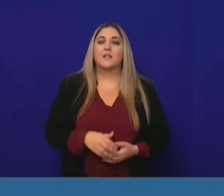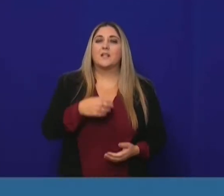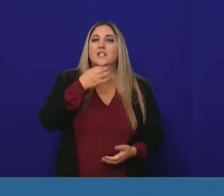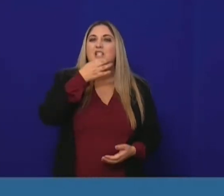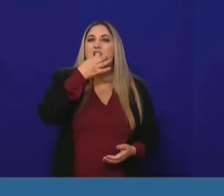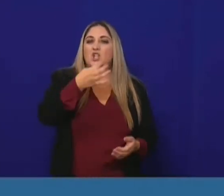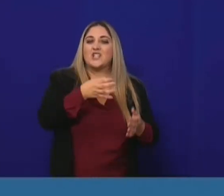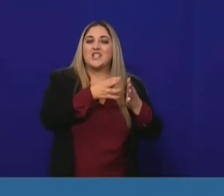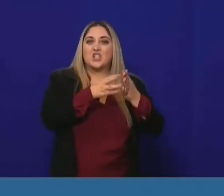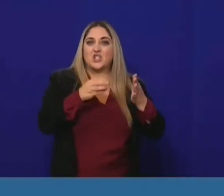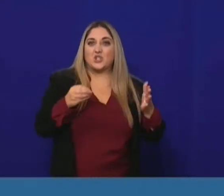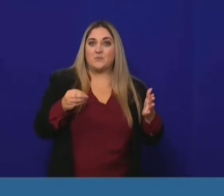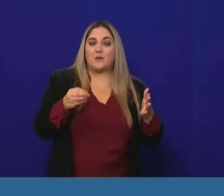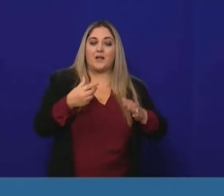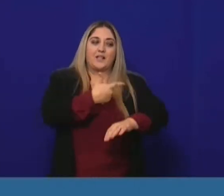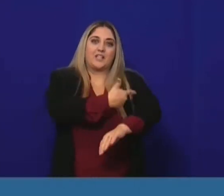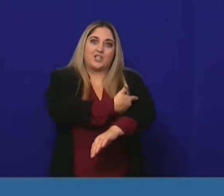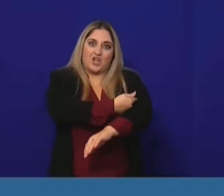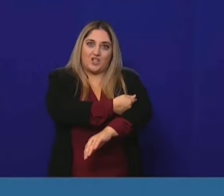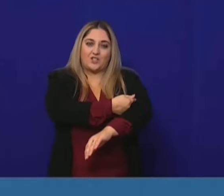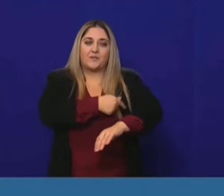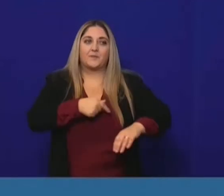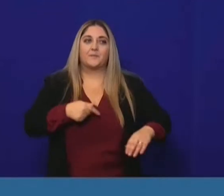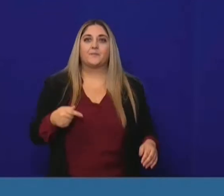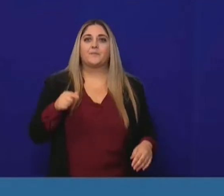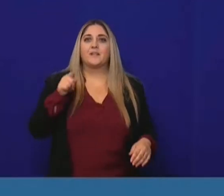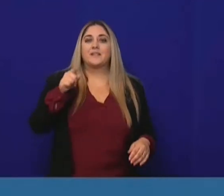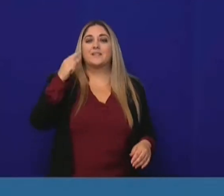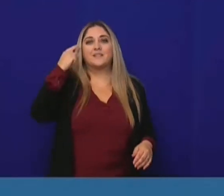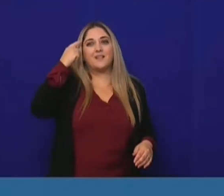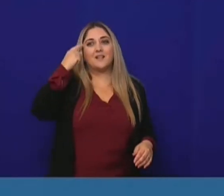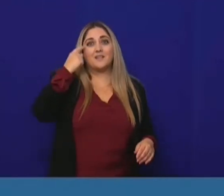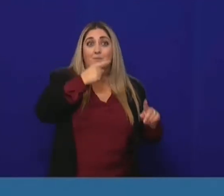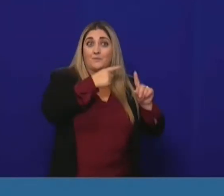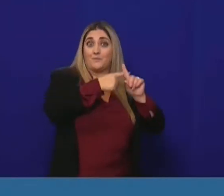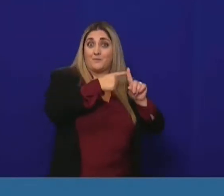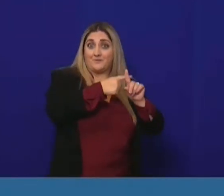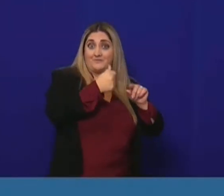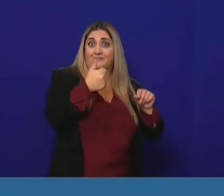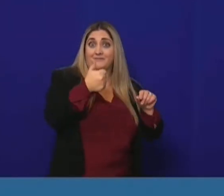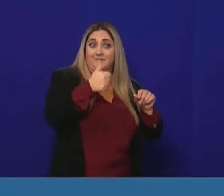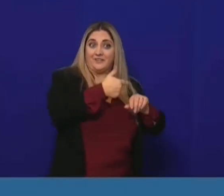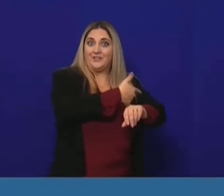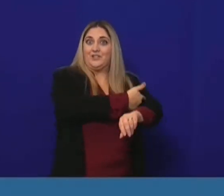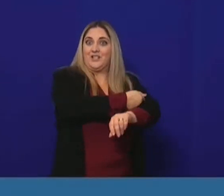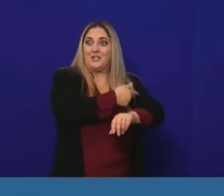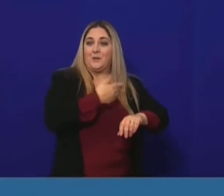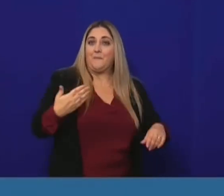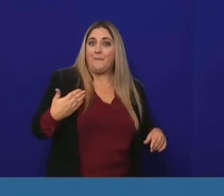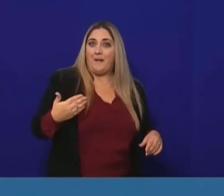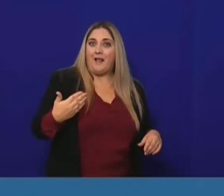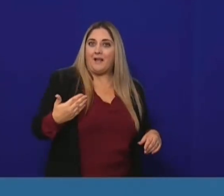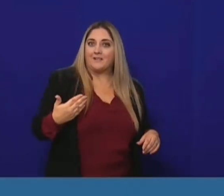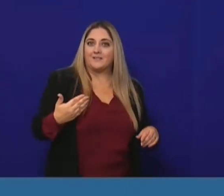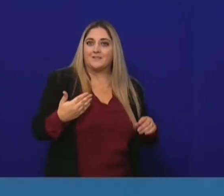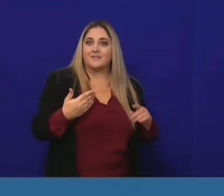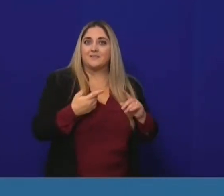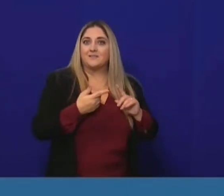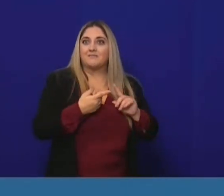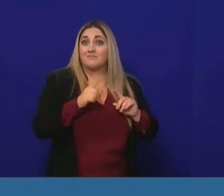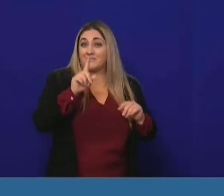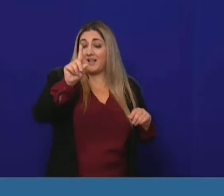dwar il-vaccine. Kemm inti ottimista li forsi jkollna l-vaccine tinxteret man-nies sa